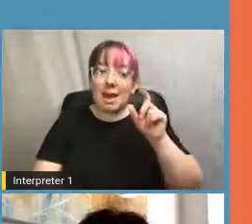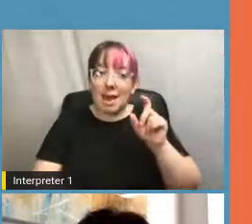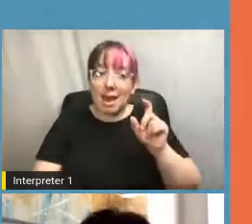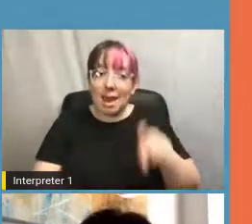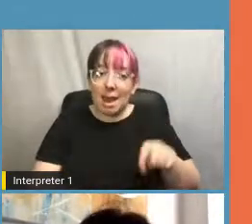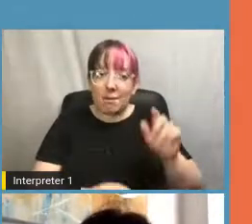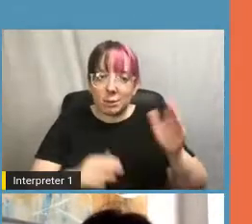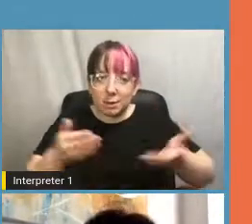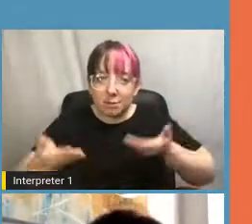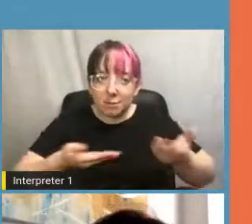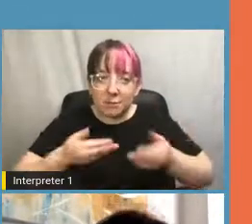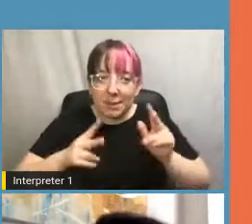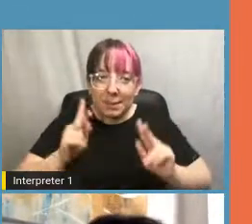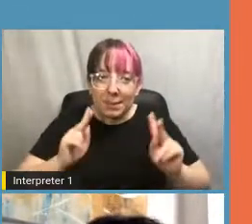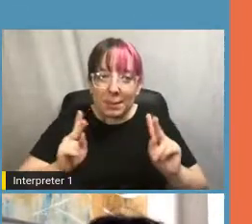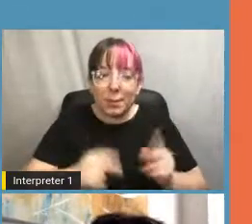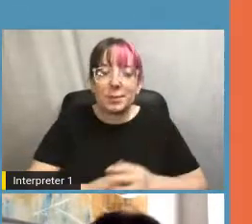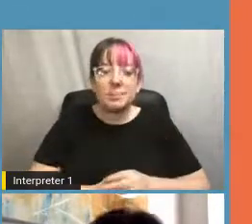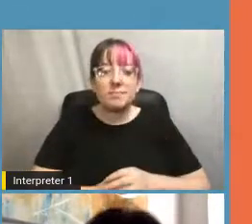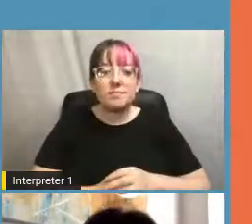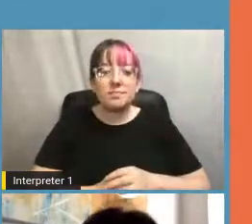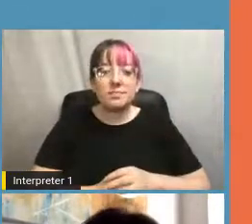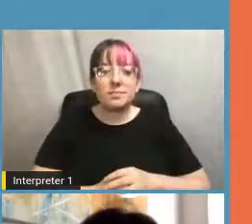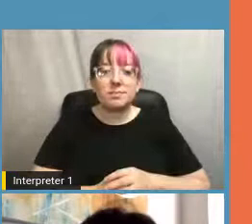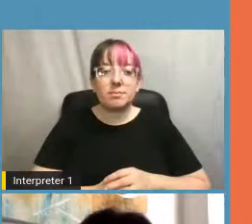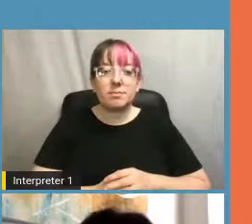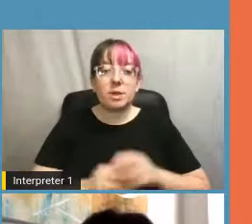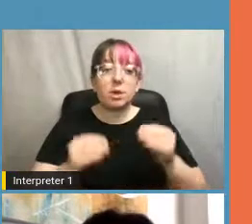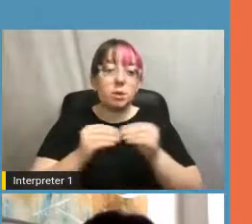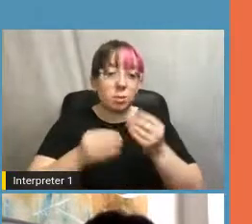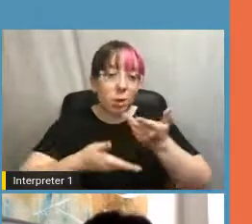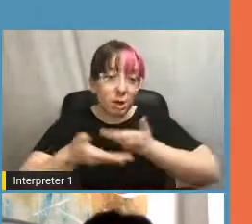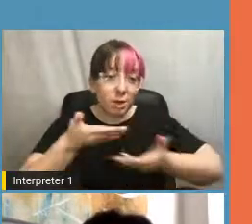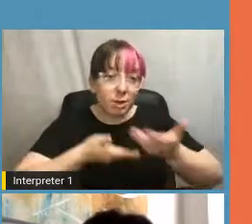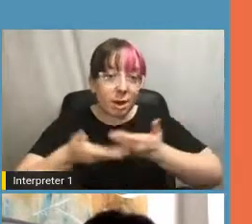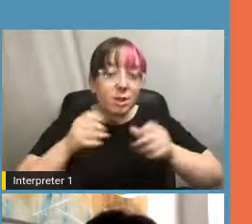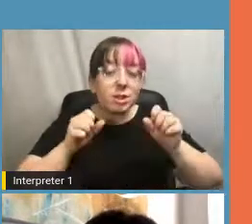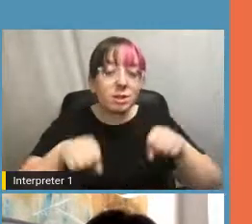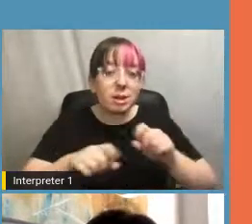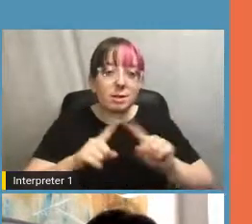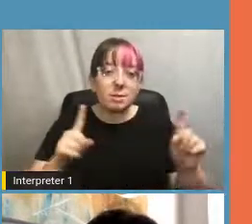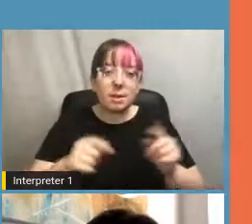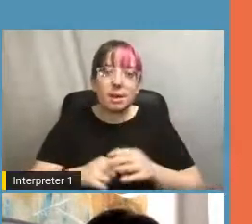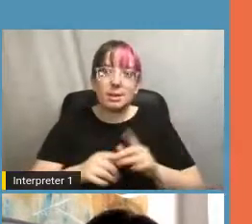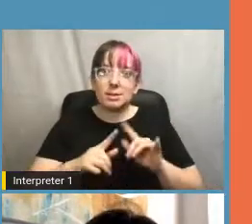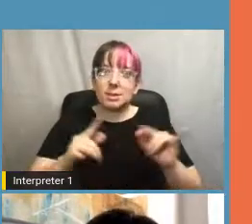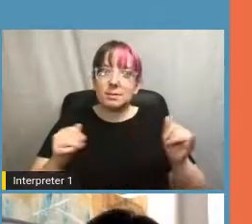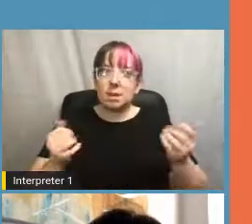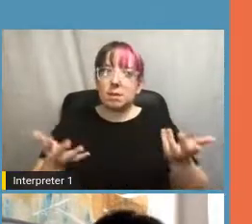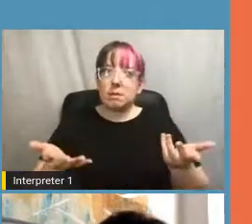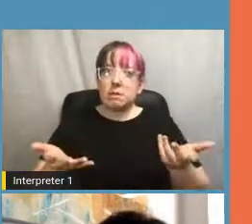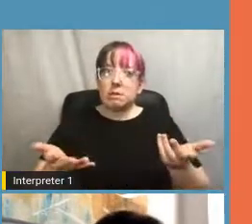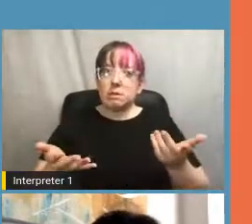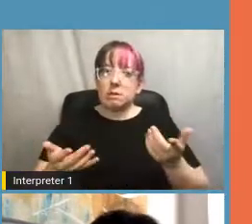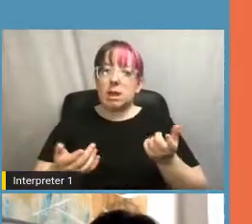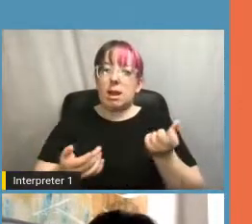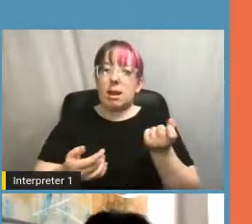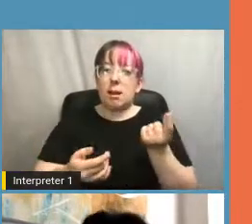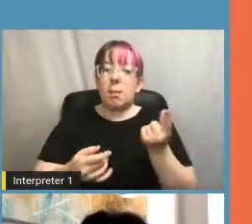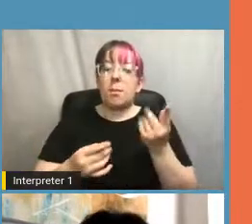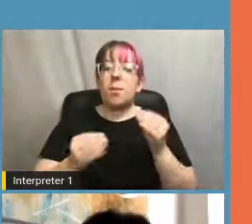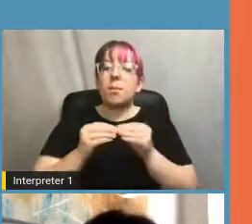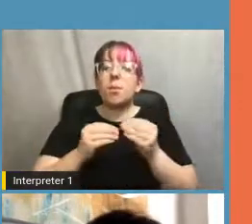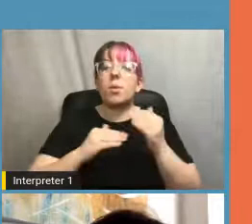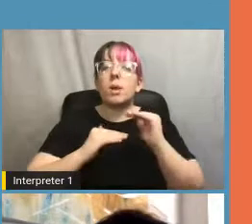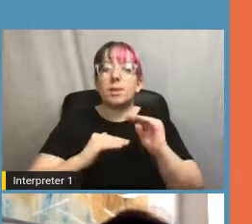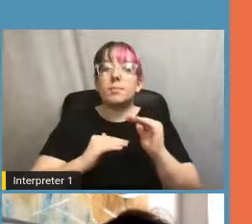There's a lot of there's more interaction, yes, but at the same time, it's more limited. This can be very good